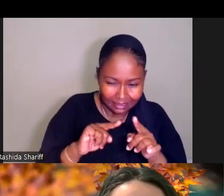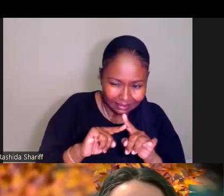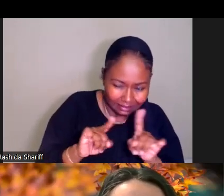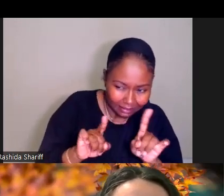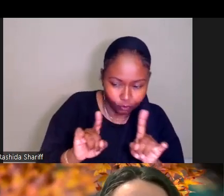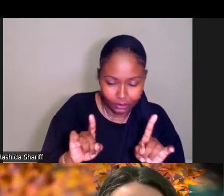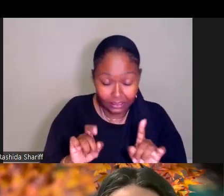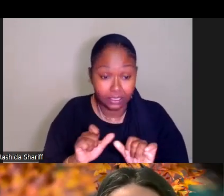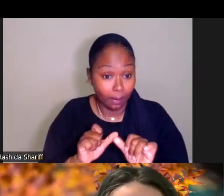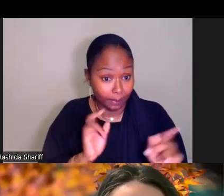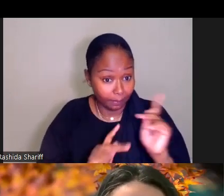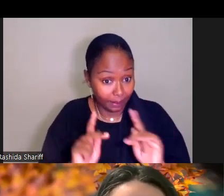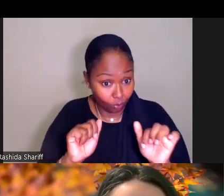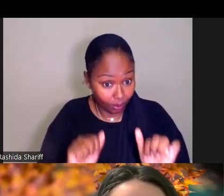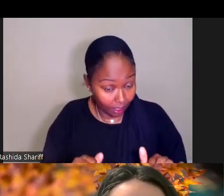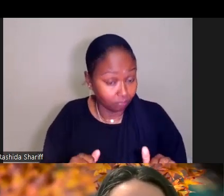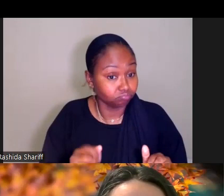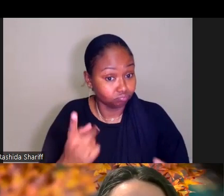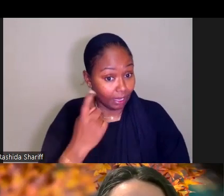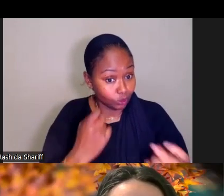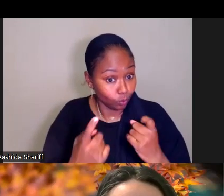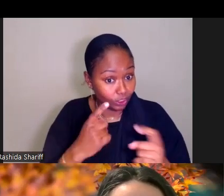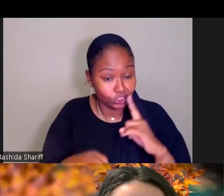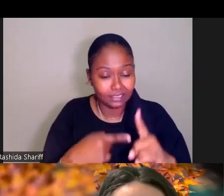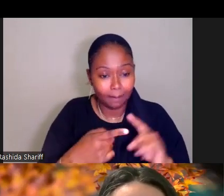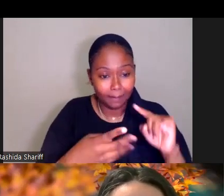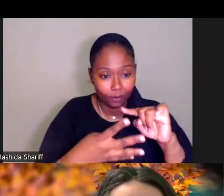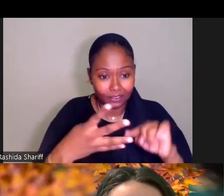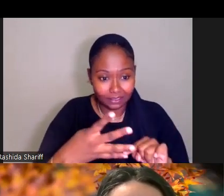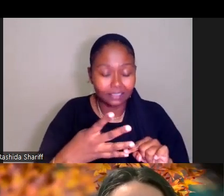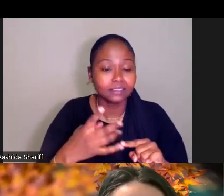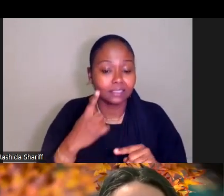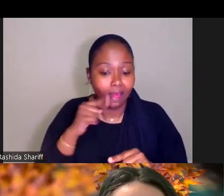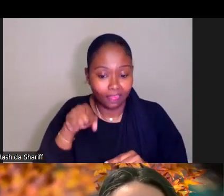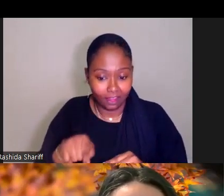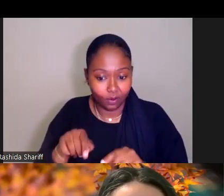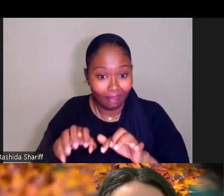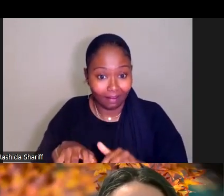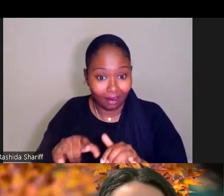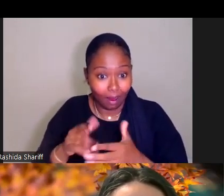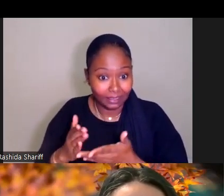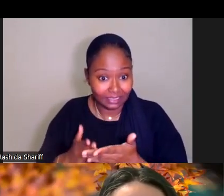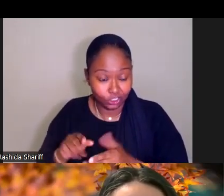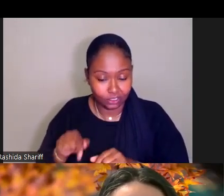folks can feel free to ask questions about this list during the comment section. Next slide, please.